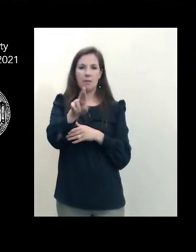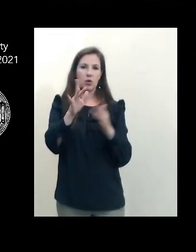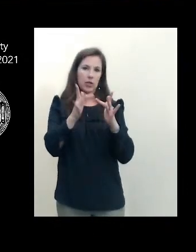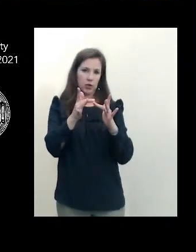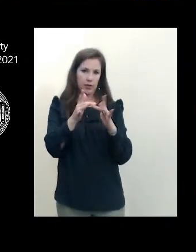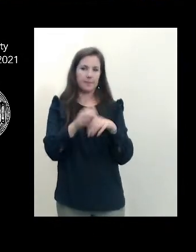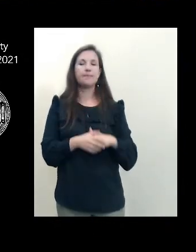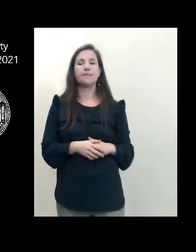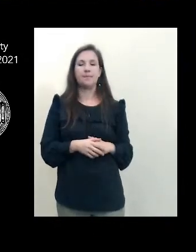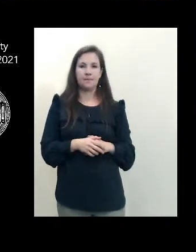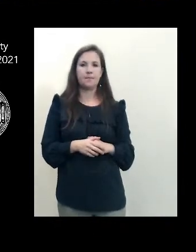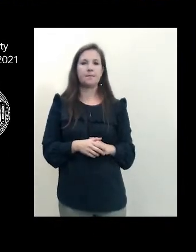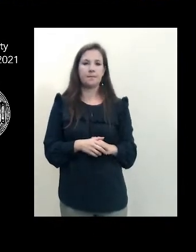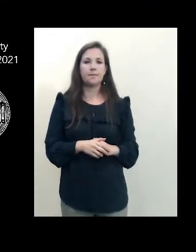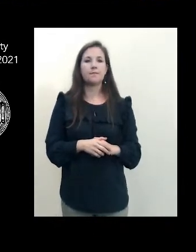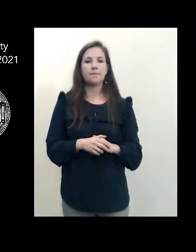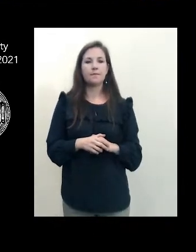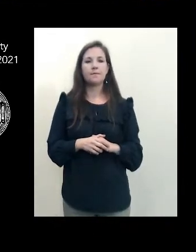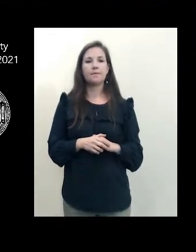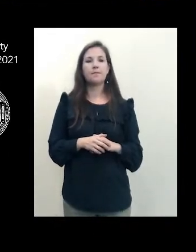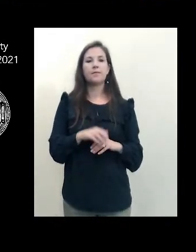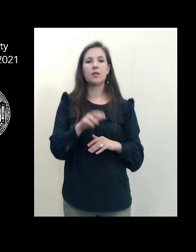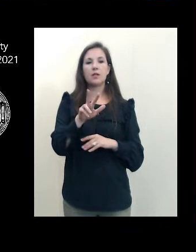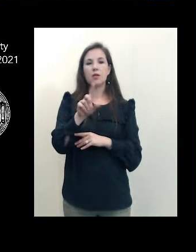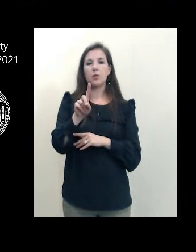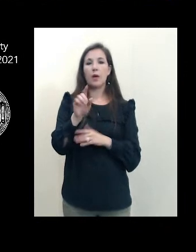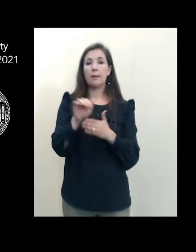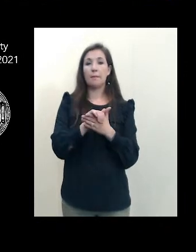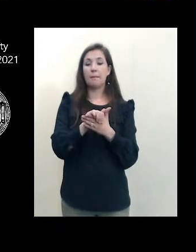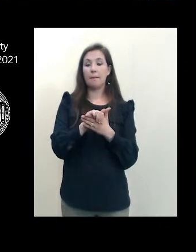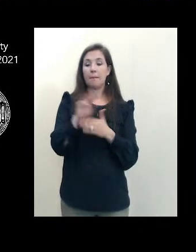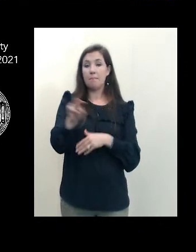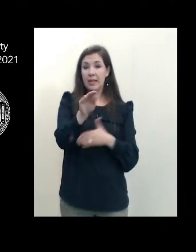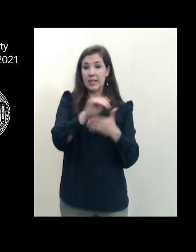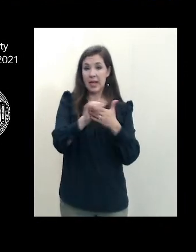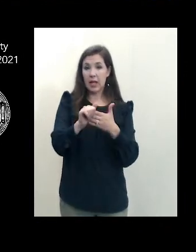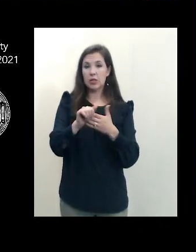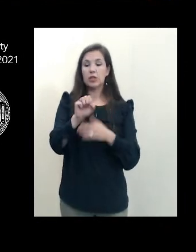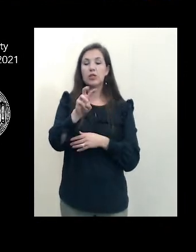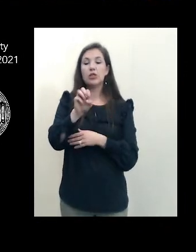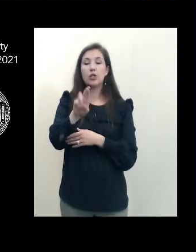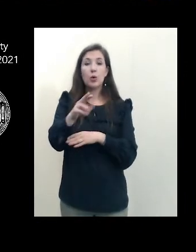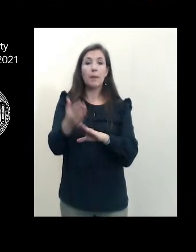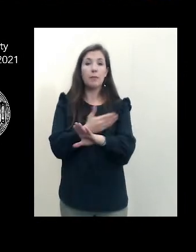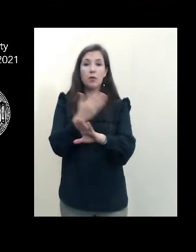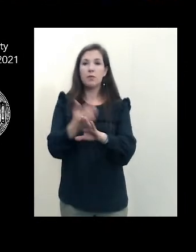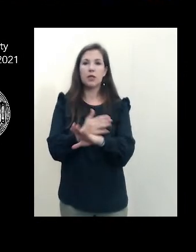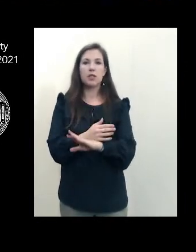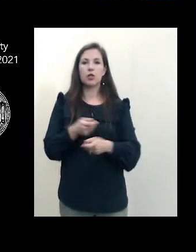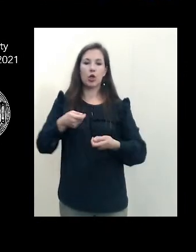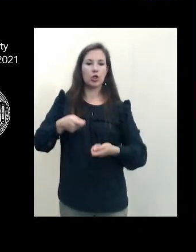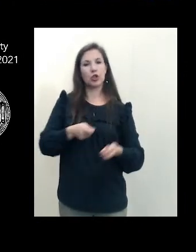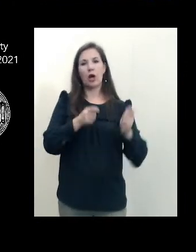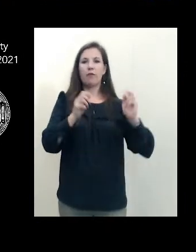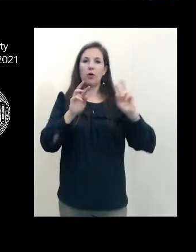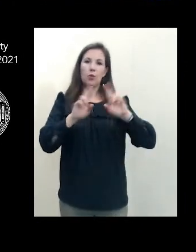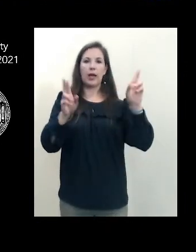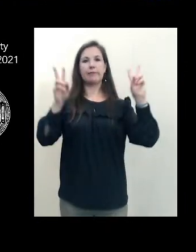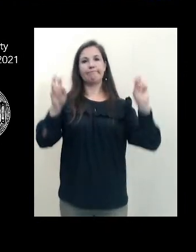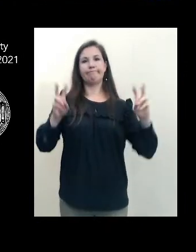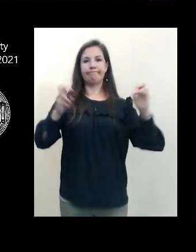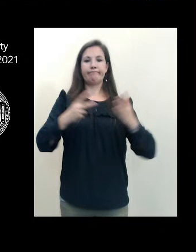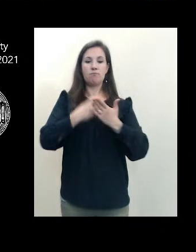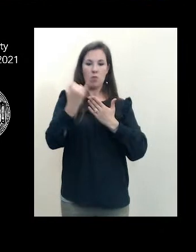internet, and that's what we're doing. We're doing $31 million plus of sewer improvements. These are shovel-ready projects, which will be getting